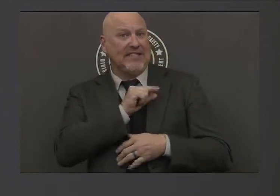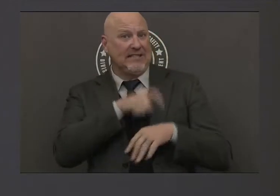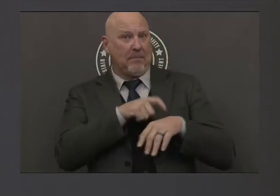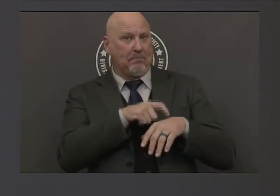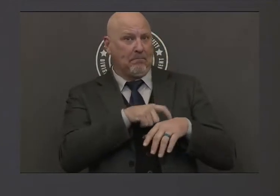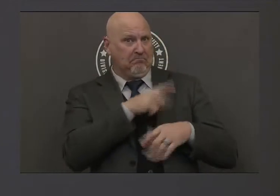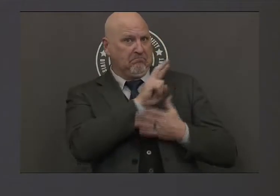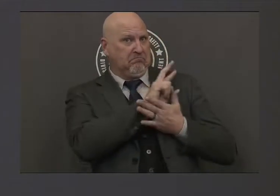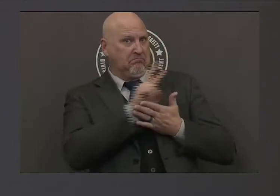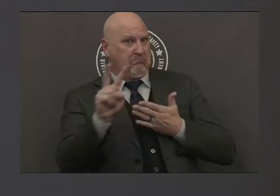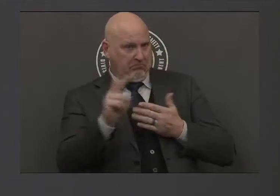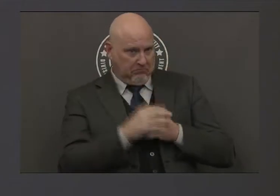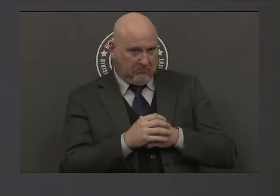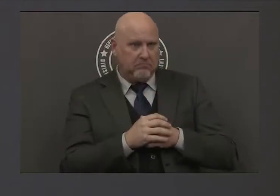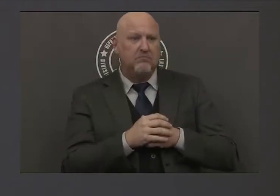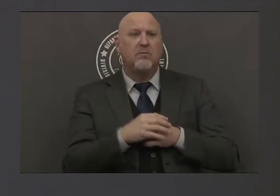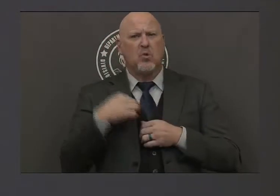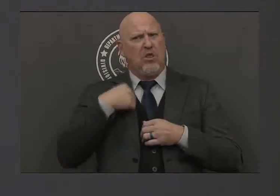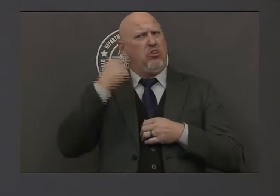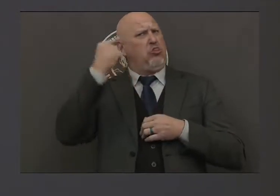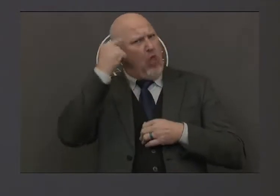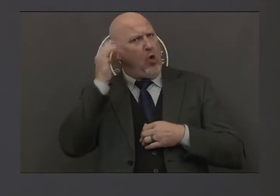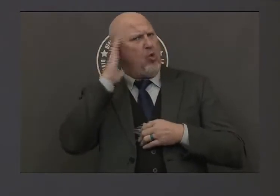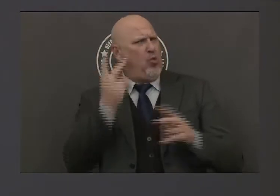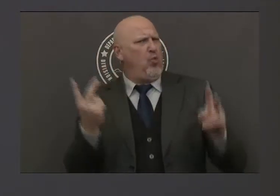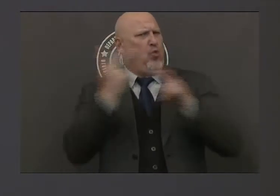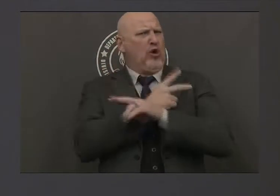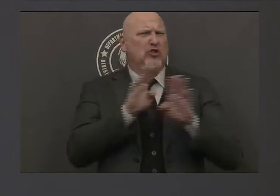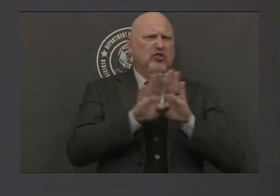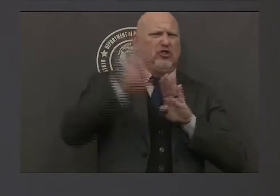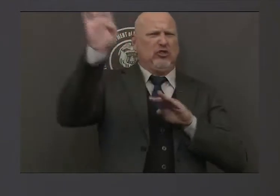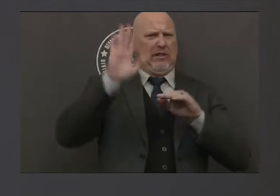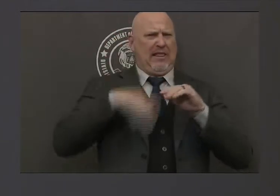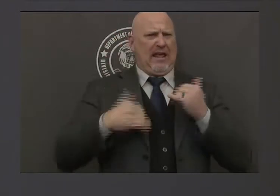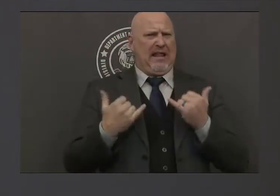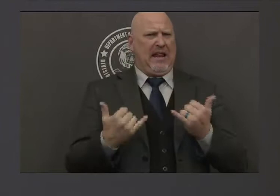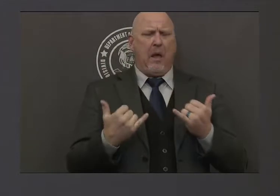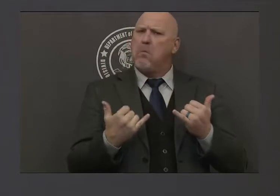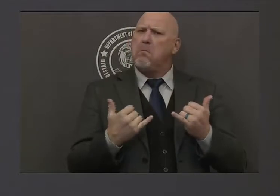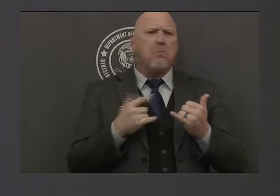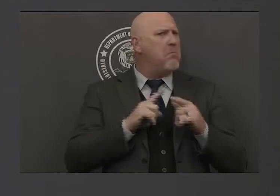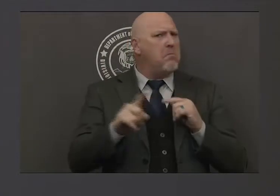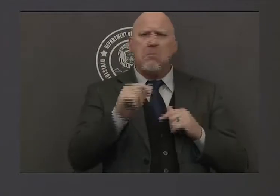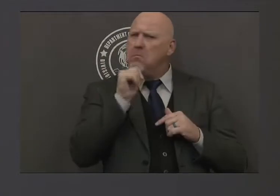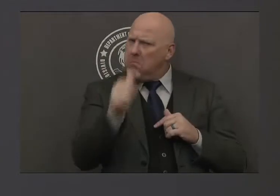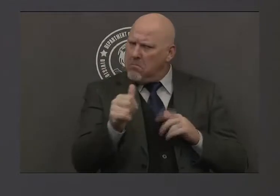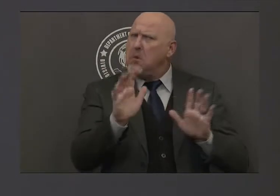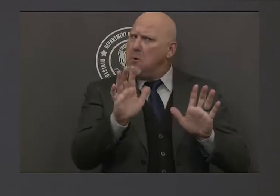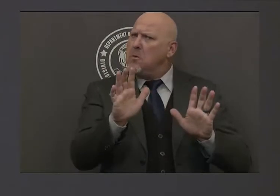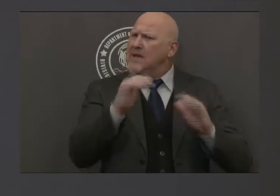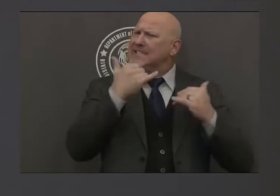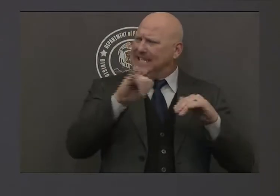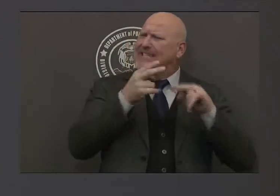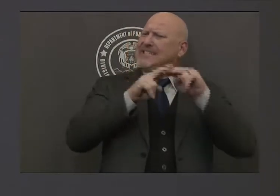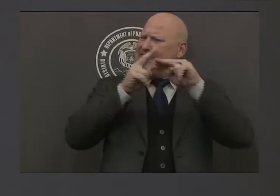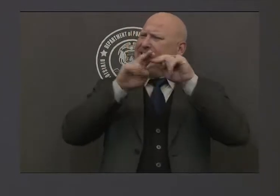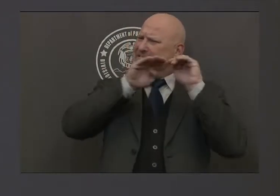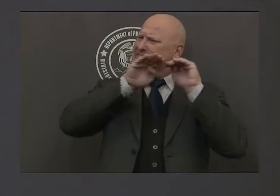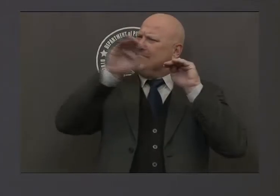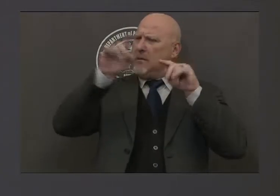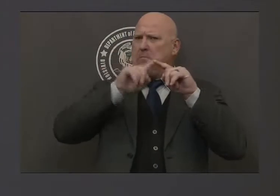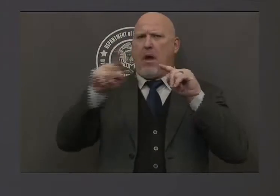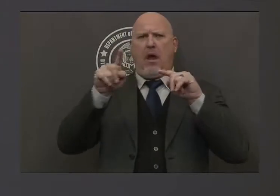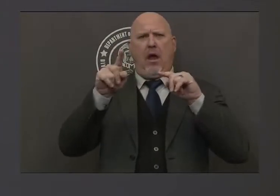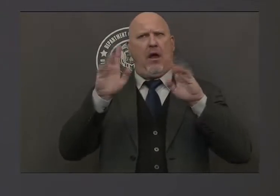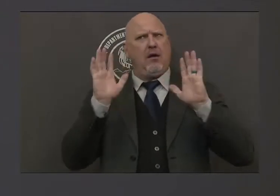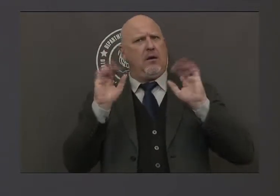bracing for a big surge, the good news is it didn't happen. As you know, in preparation for that, we had kind of a